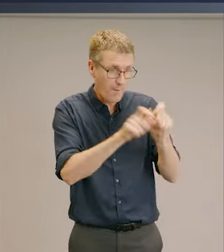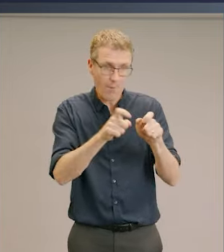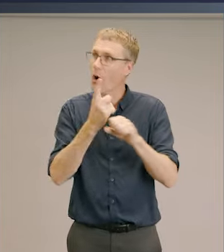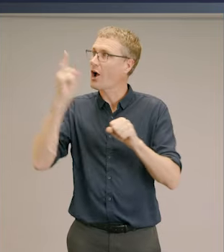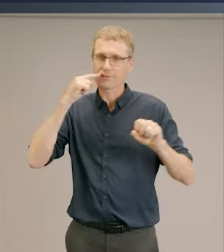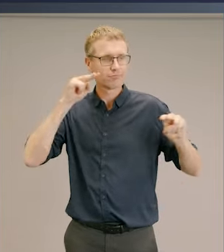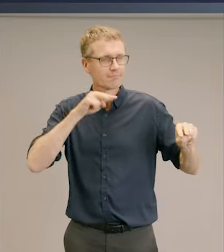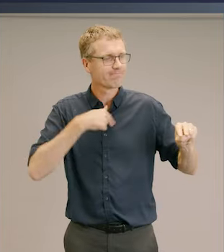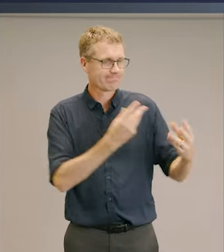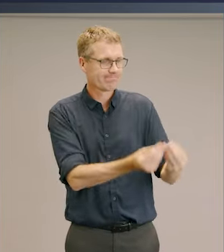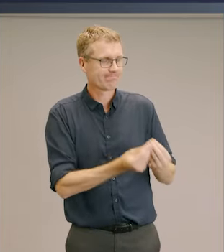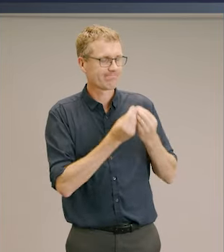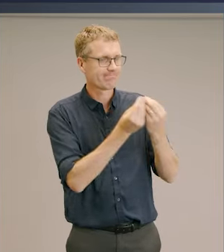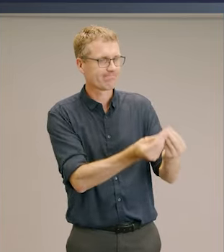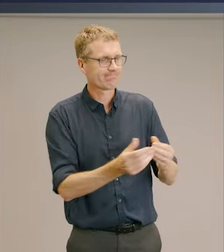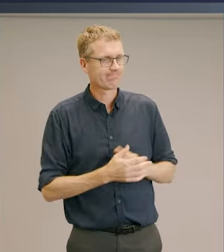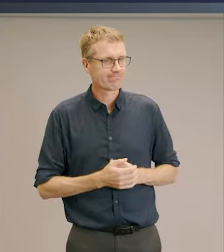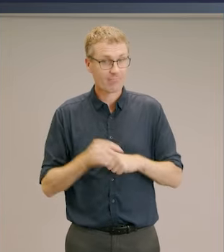precious to God.